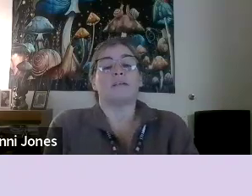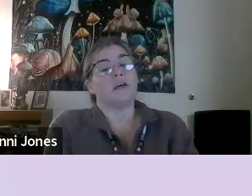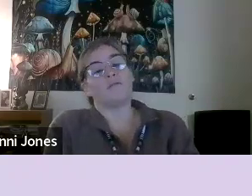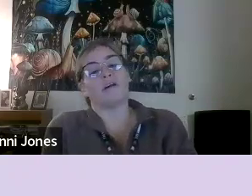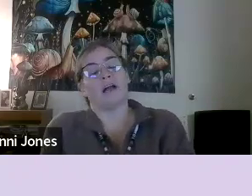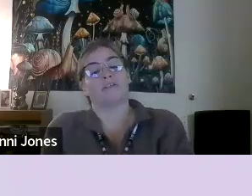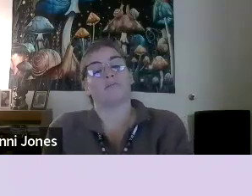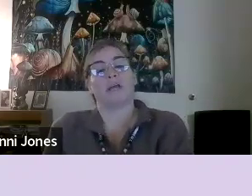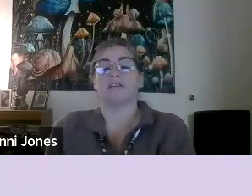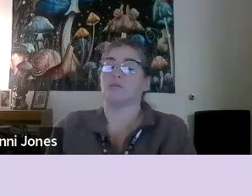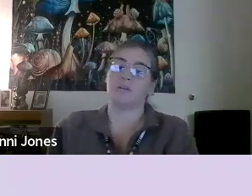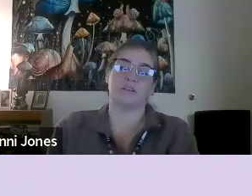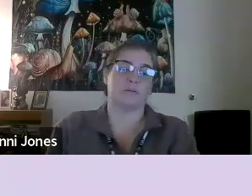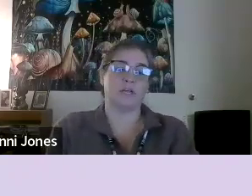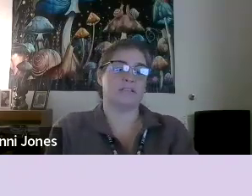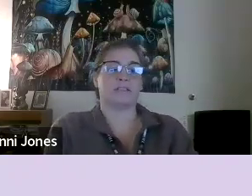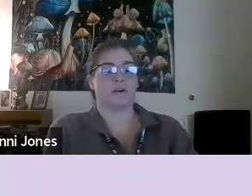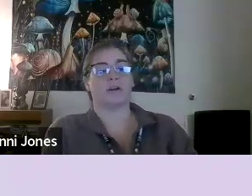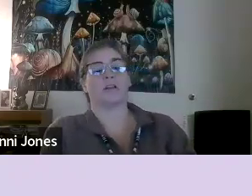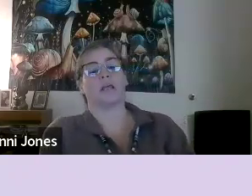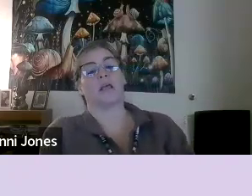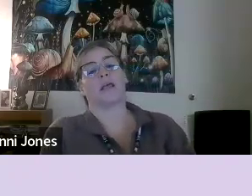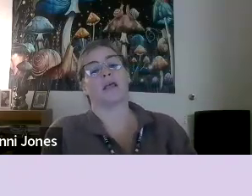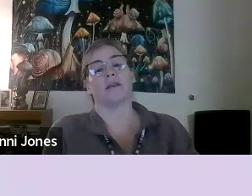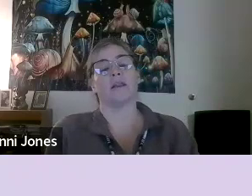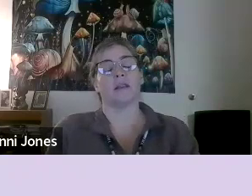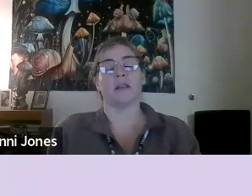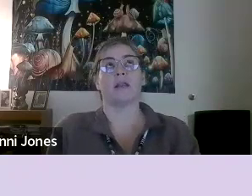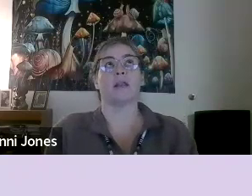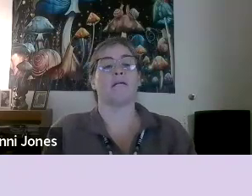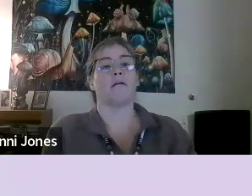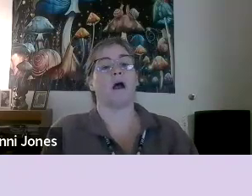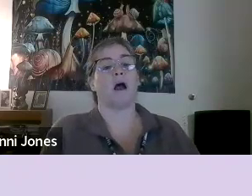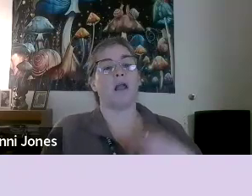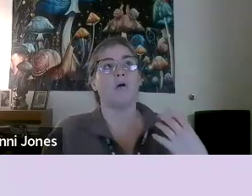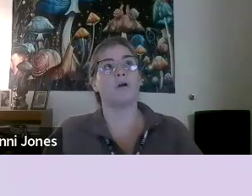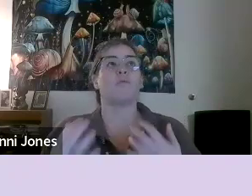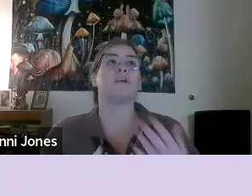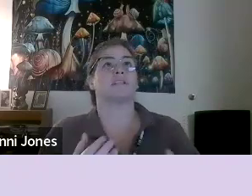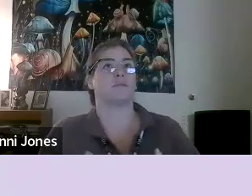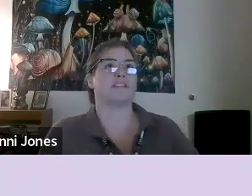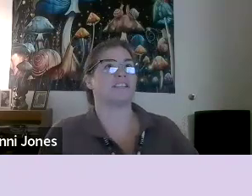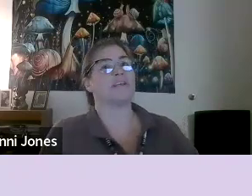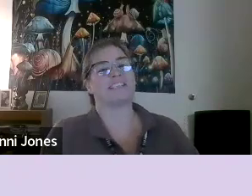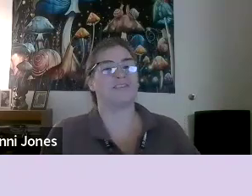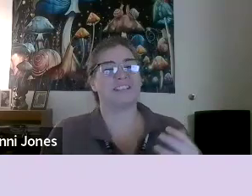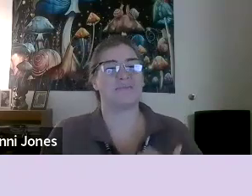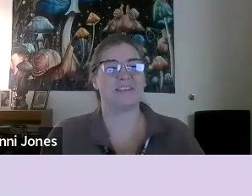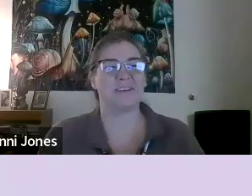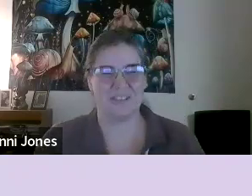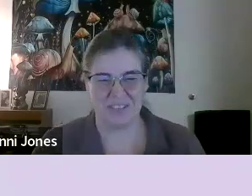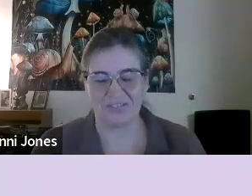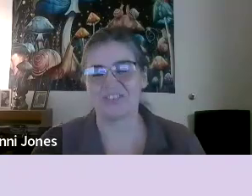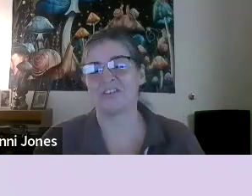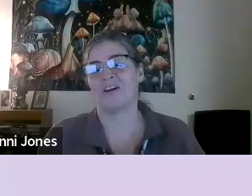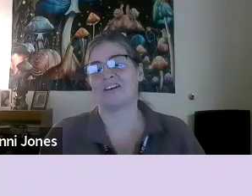So a self-care action plan is always a good place to start. And I want to express this because I was in